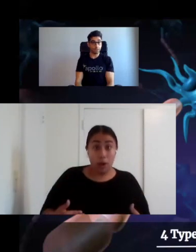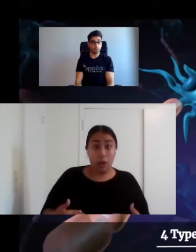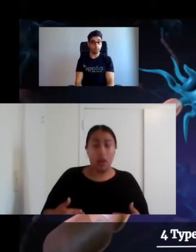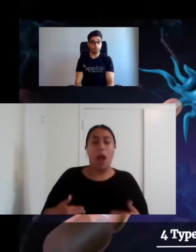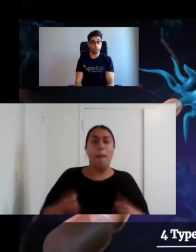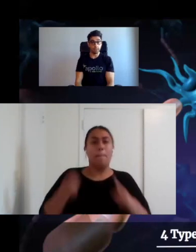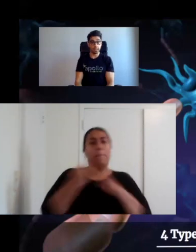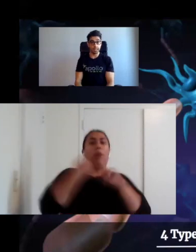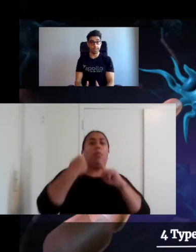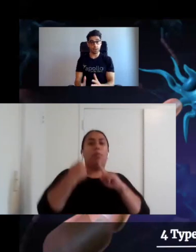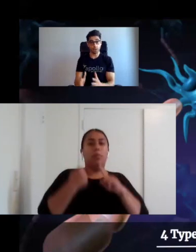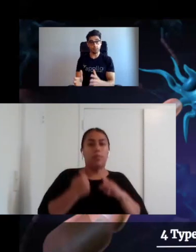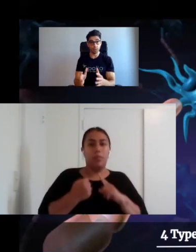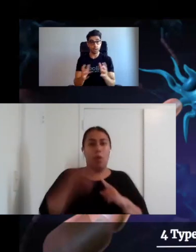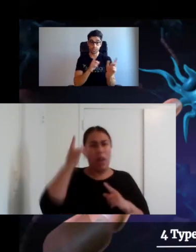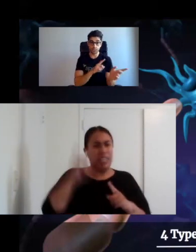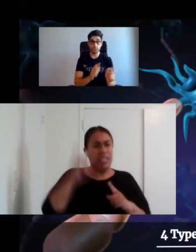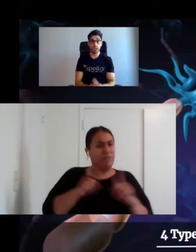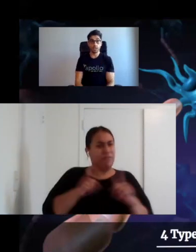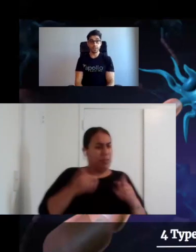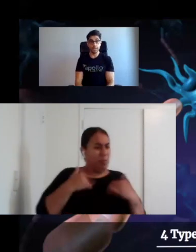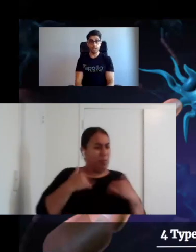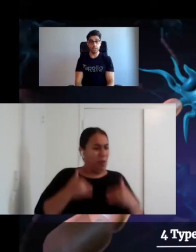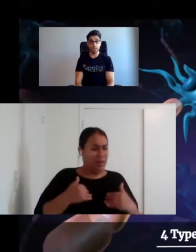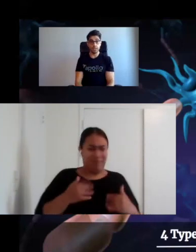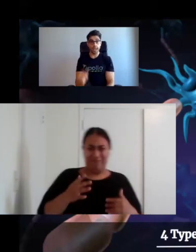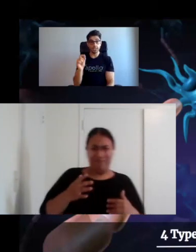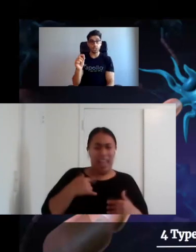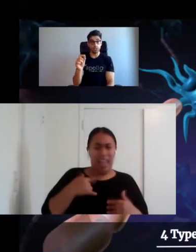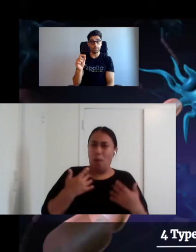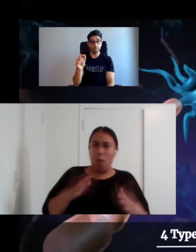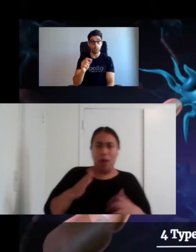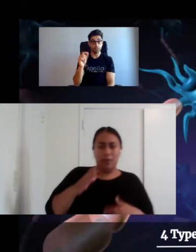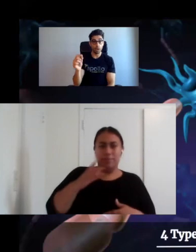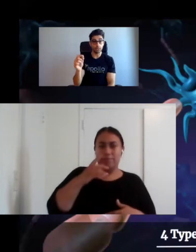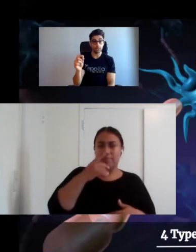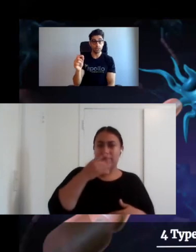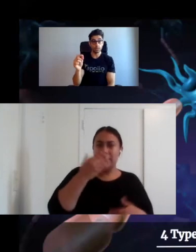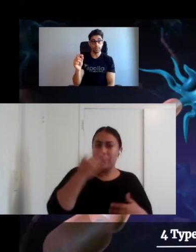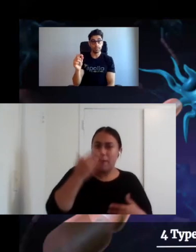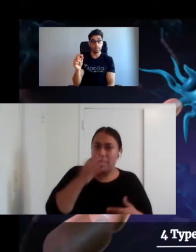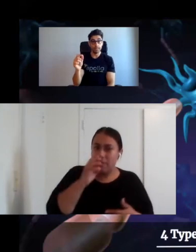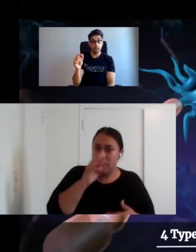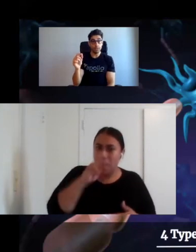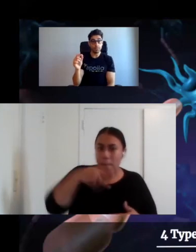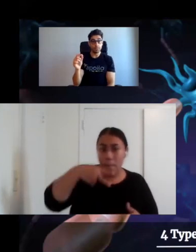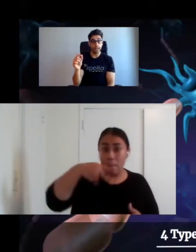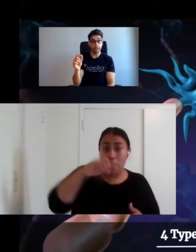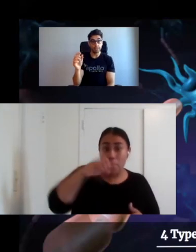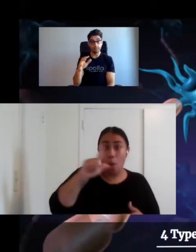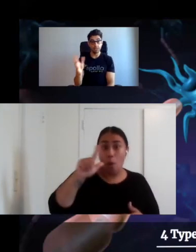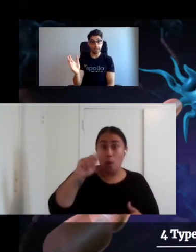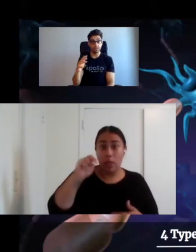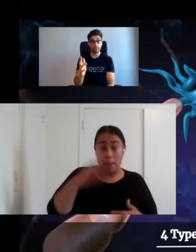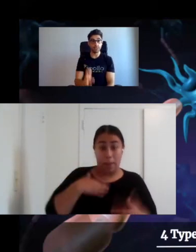hay fever, right? But that is an autoimmune response to the antigen known as pollen. Other people will